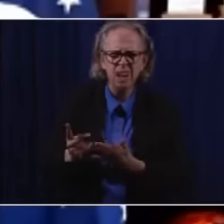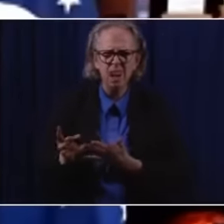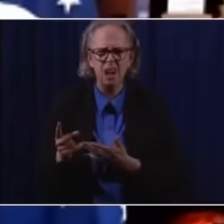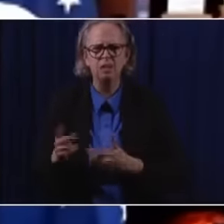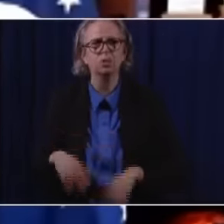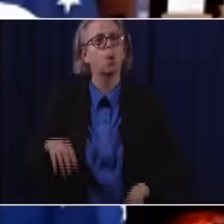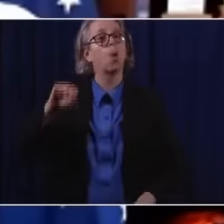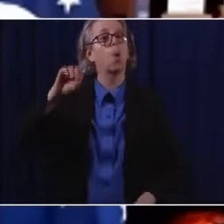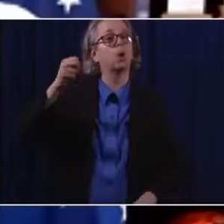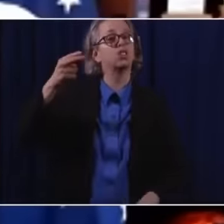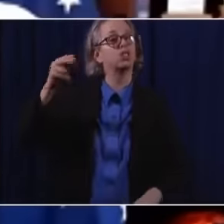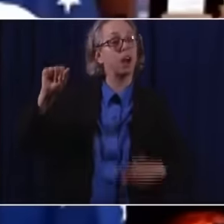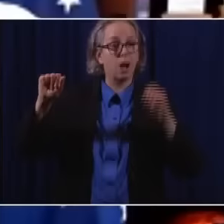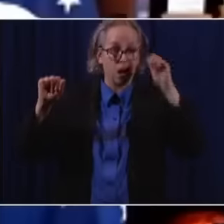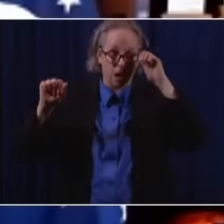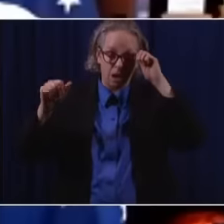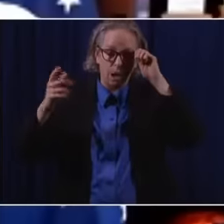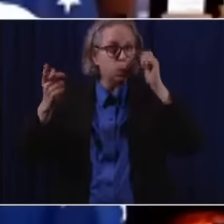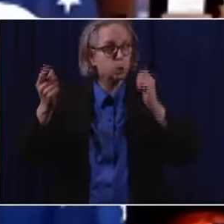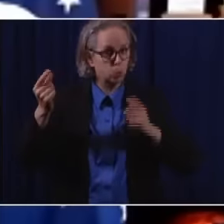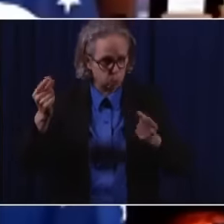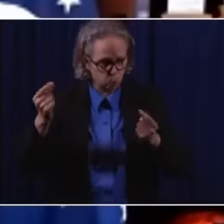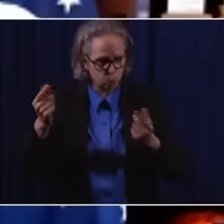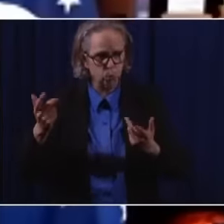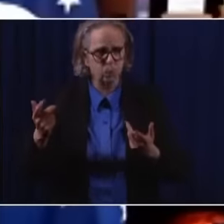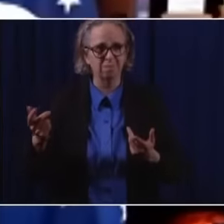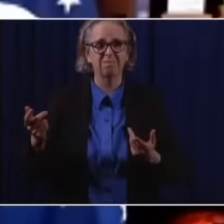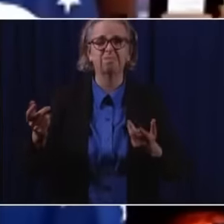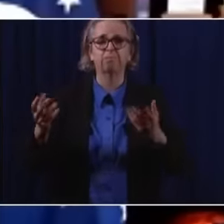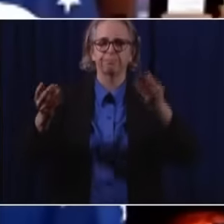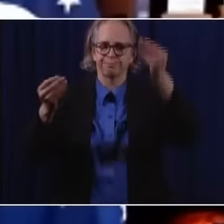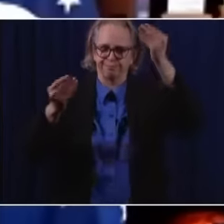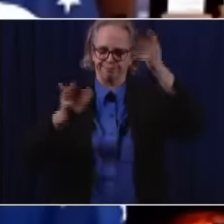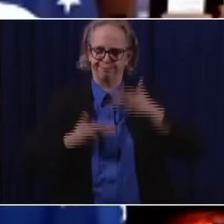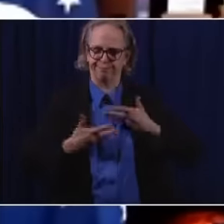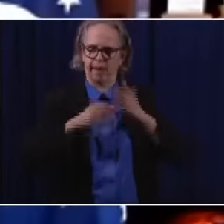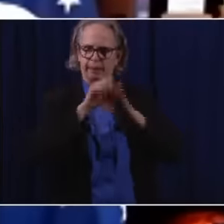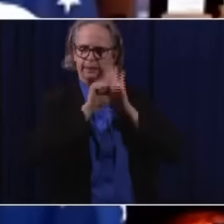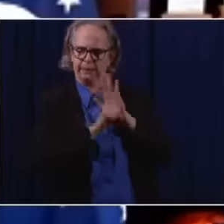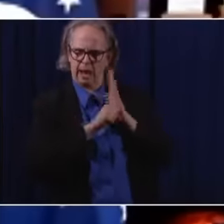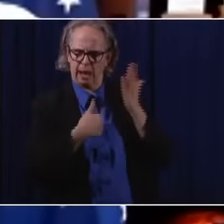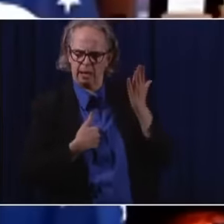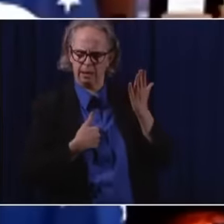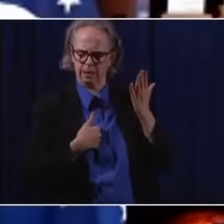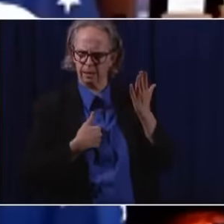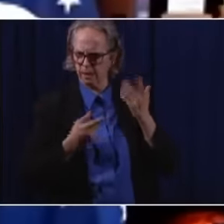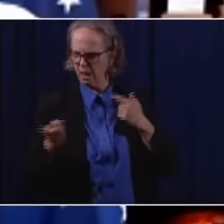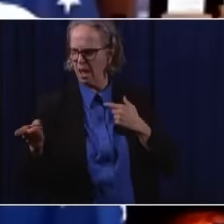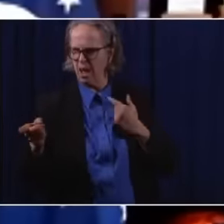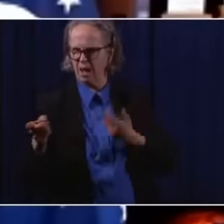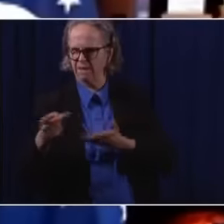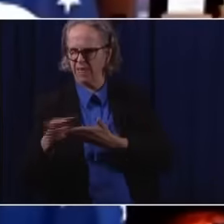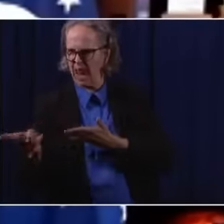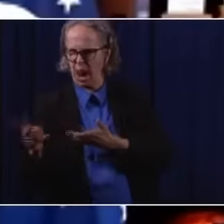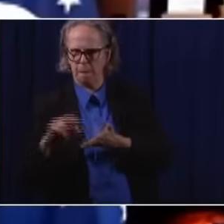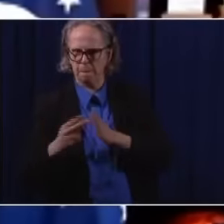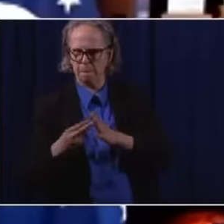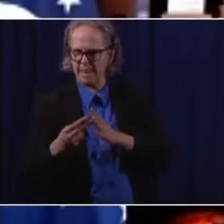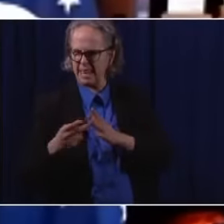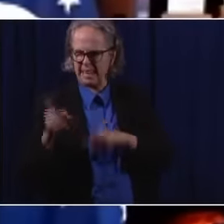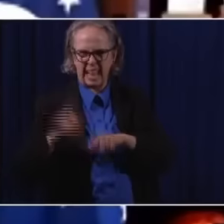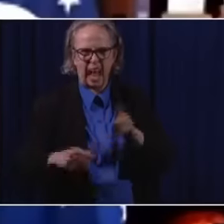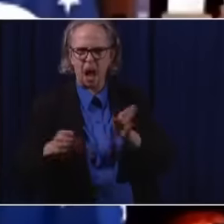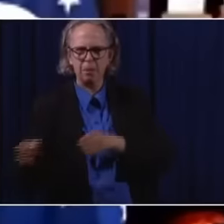reiterated to me on a call that we had to discuss this was that this didn't mean that the school lacked a plan. It didn't mean that